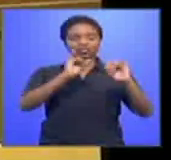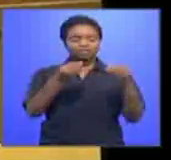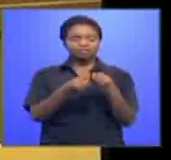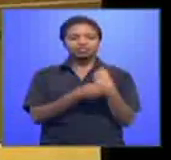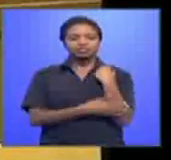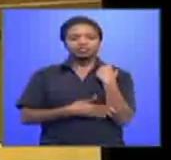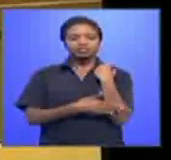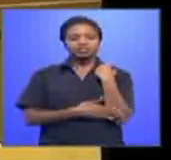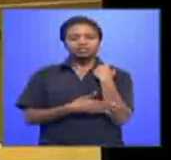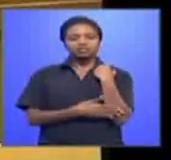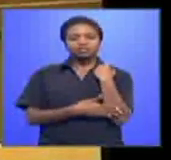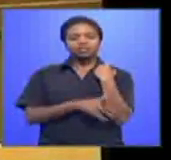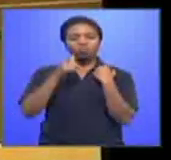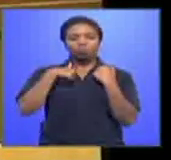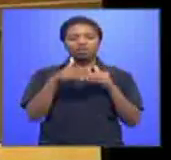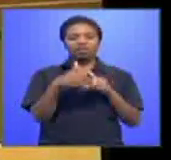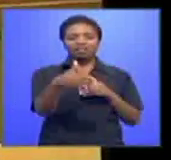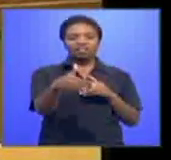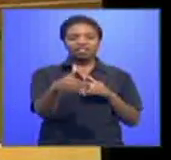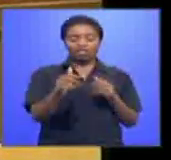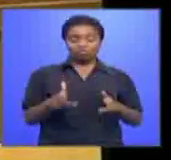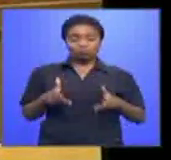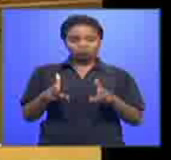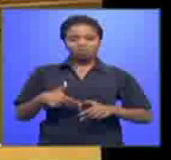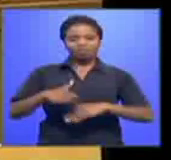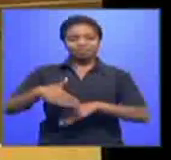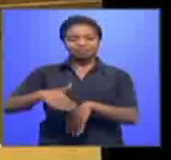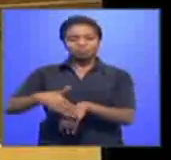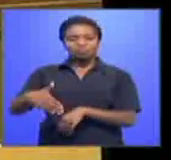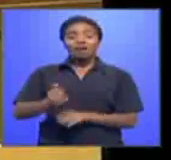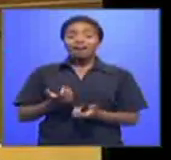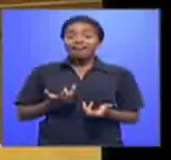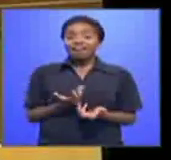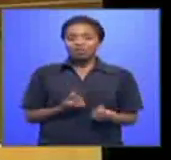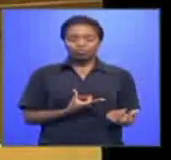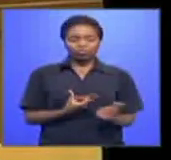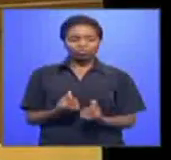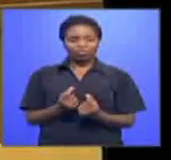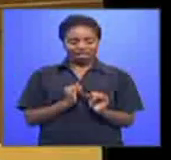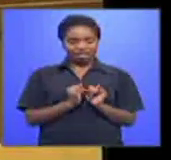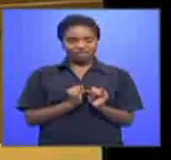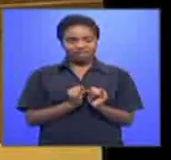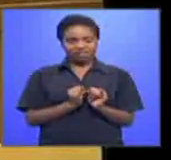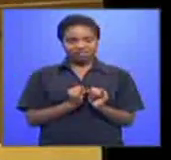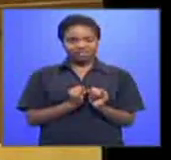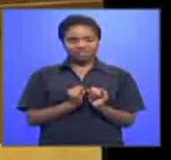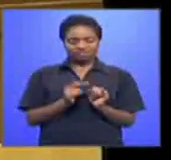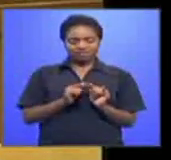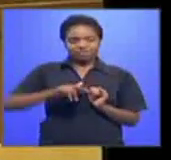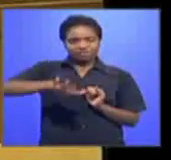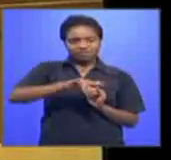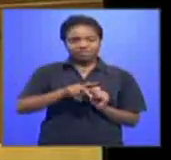country, we have expanded the rail capacity through the delivery of 11